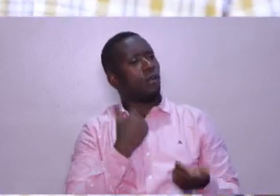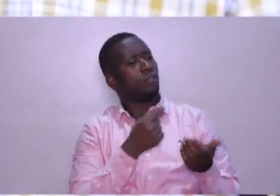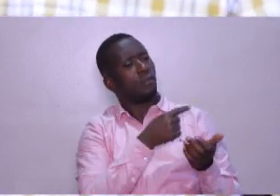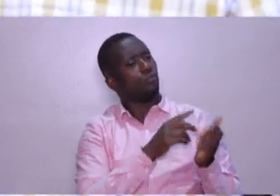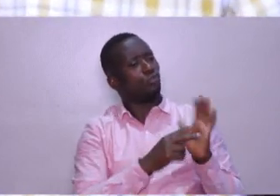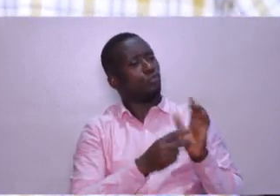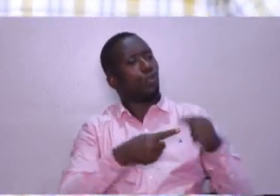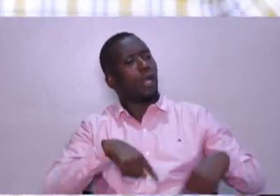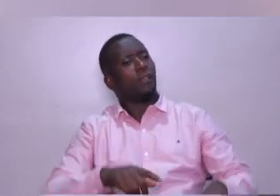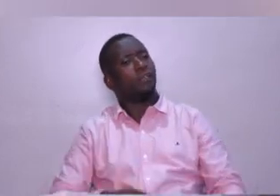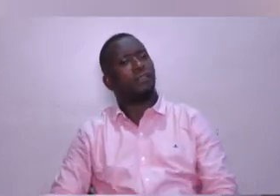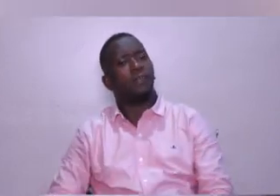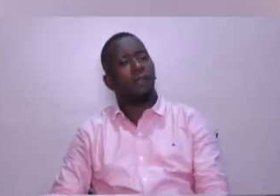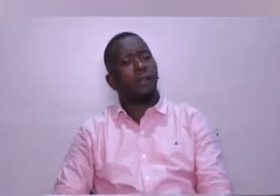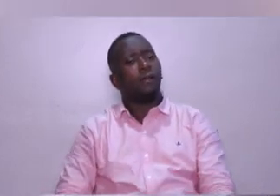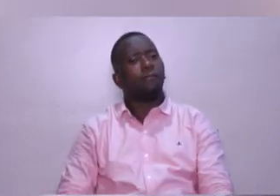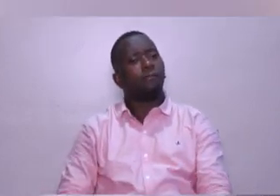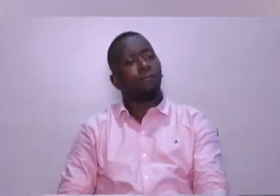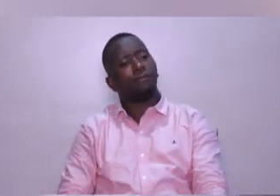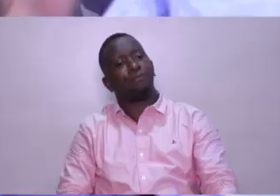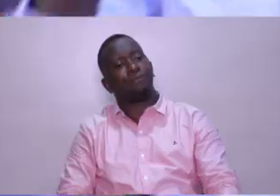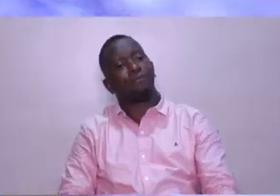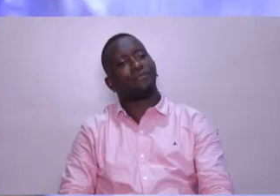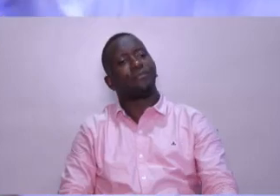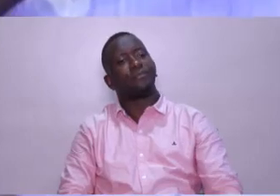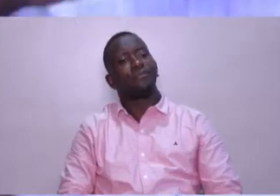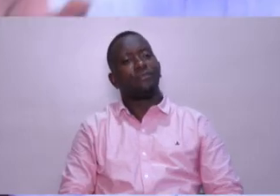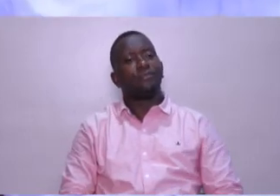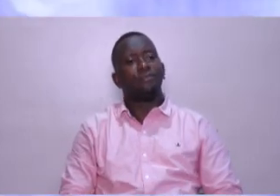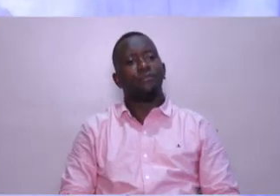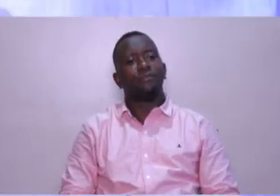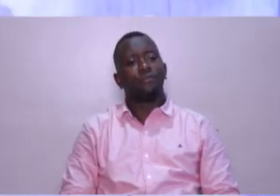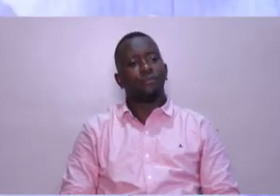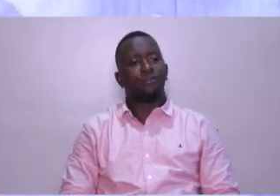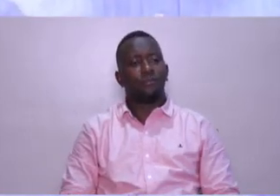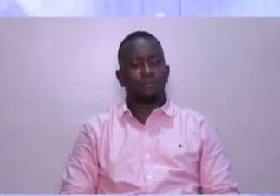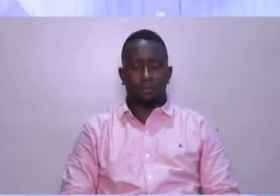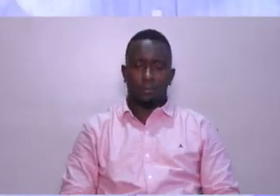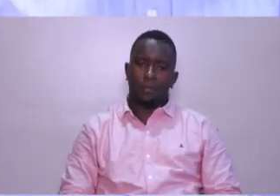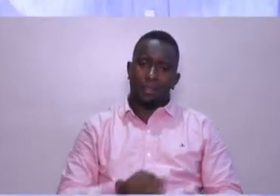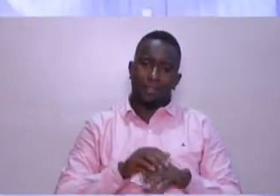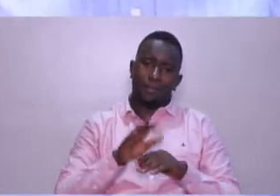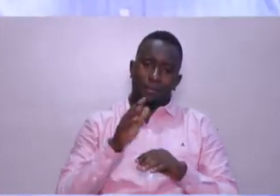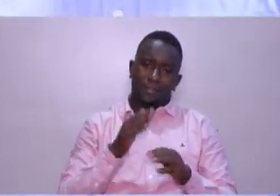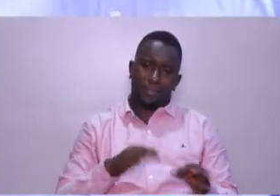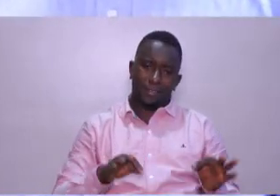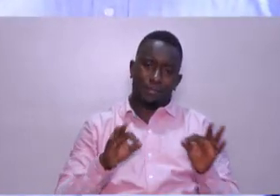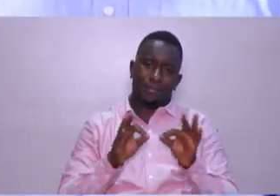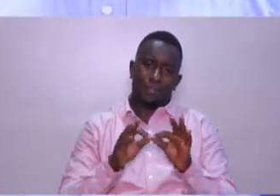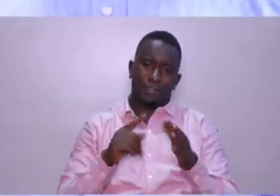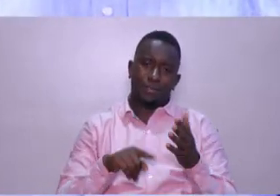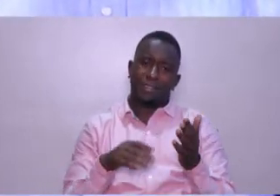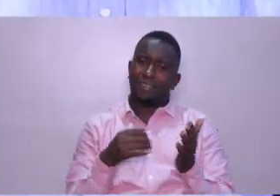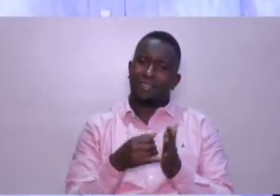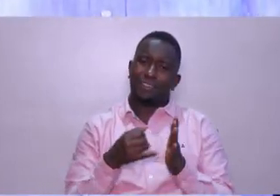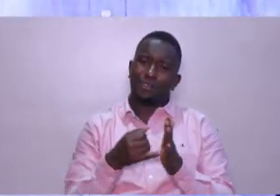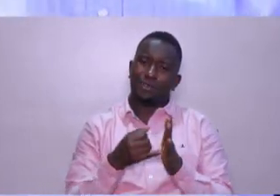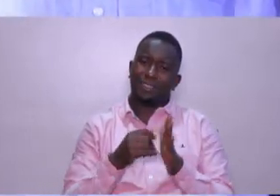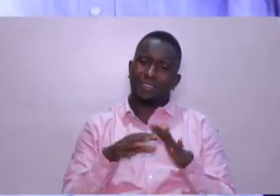Okay. But I think the format is just right. So long as the content you want to present.